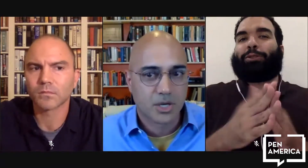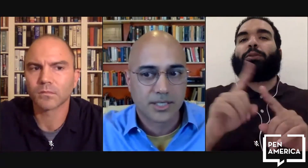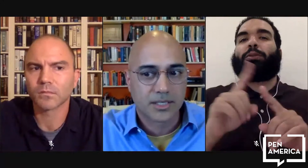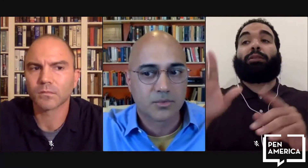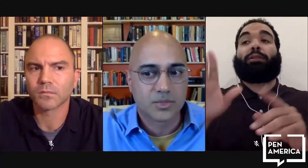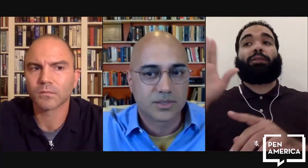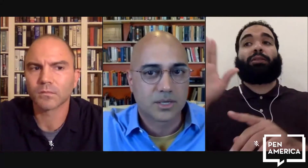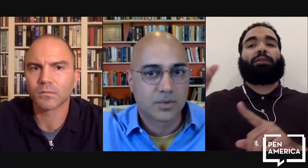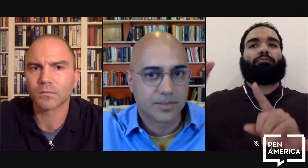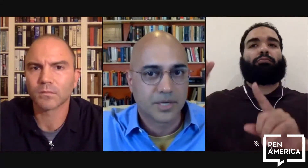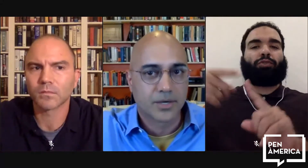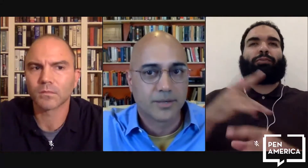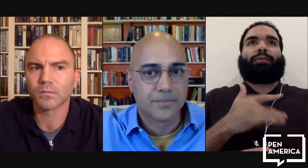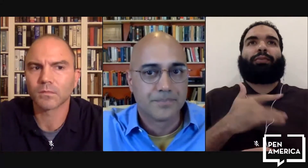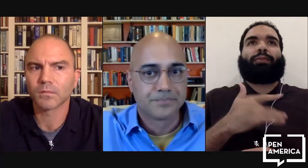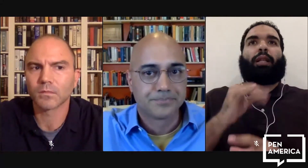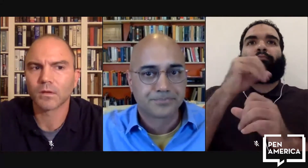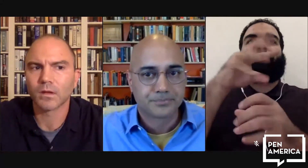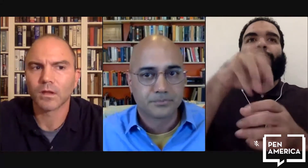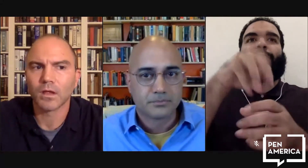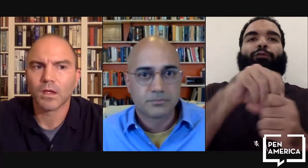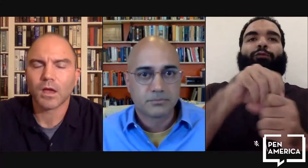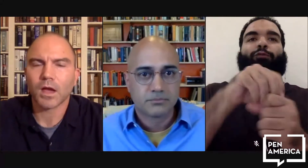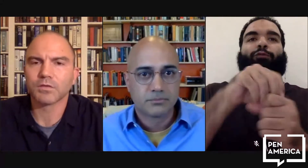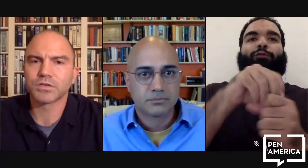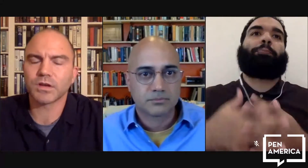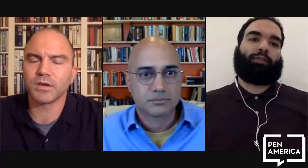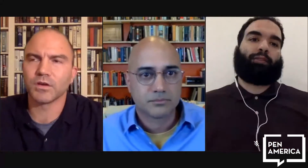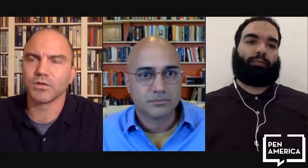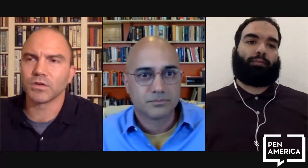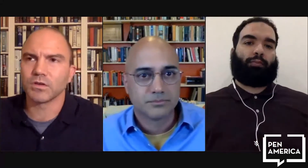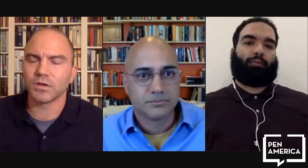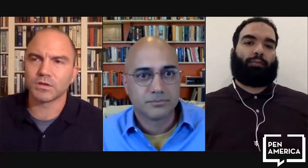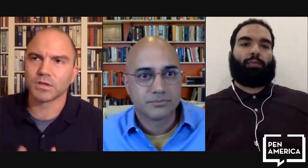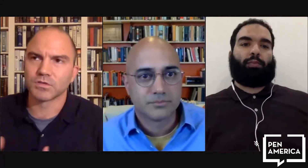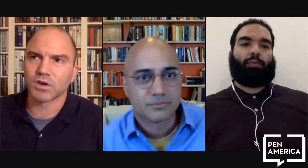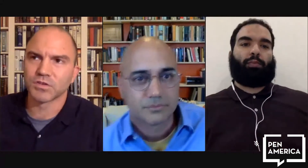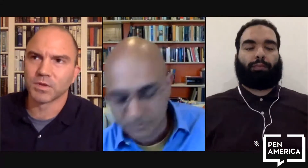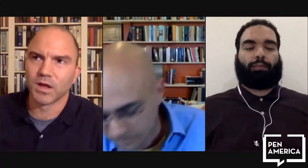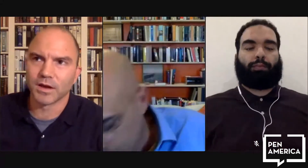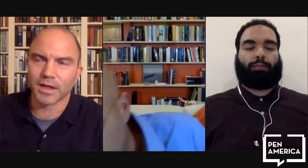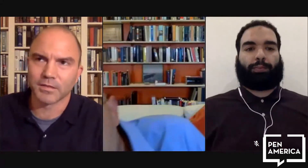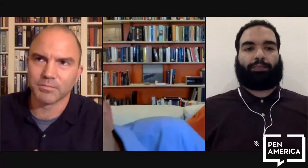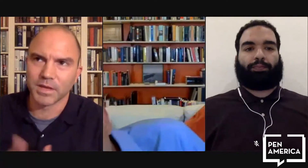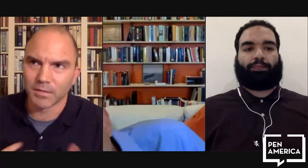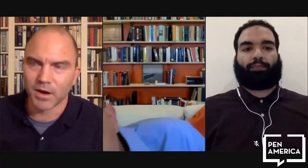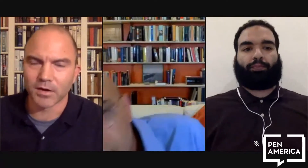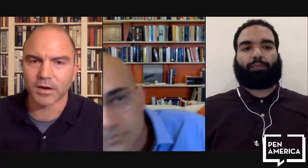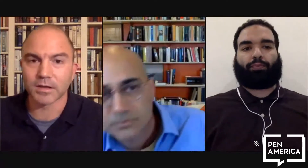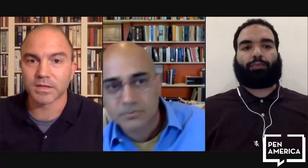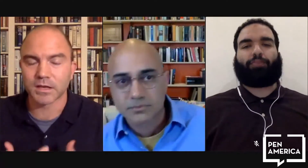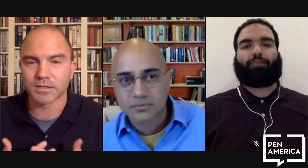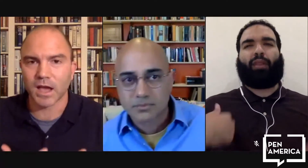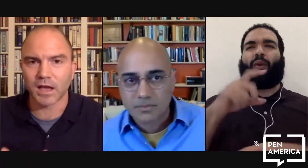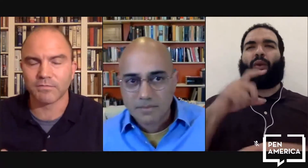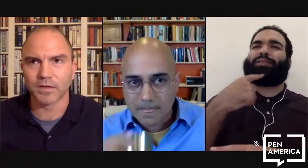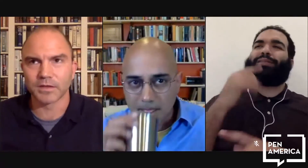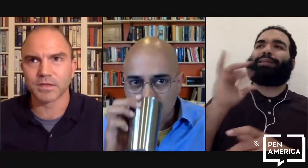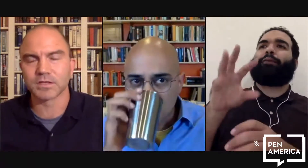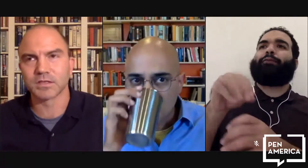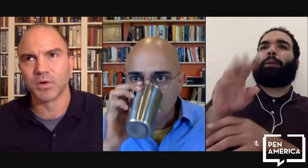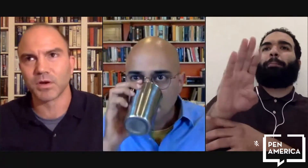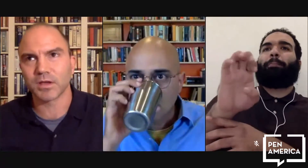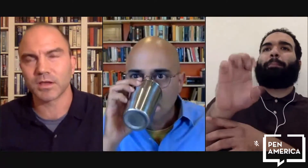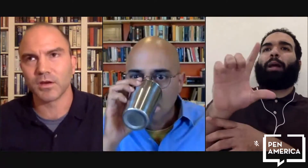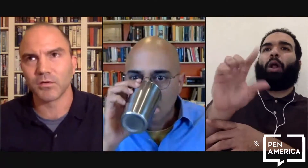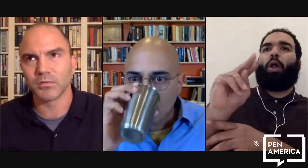of belonging with America. I was struck, to this question of belonging and being American, because I felt like